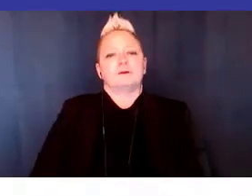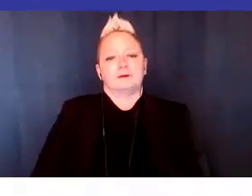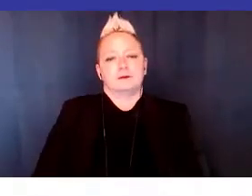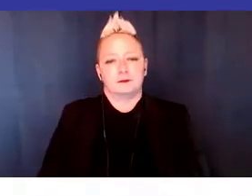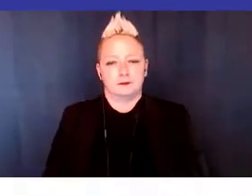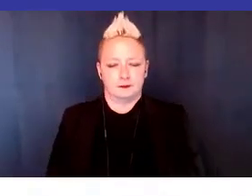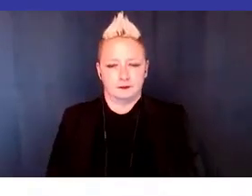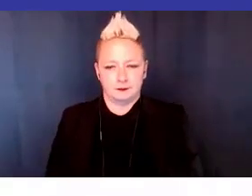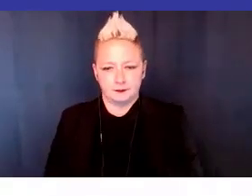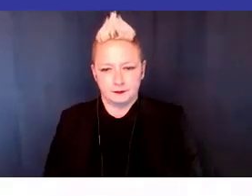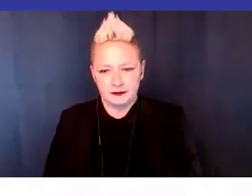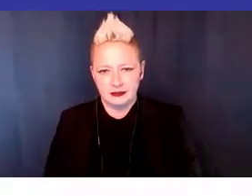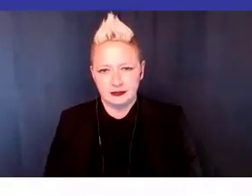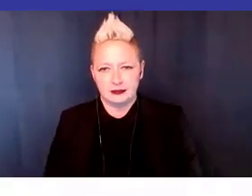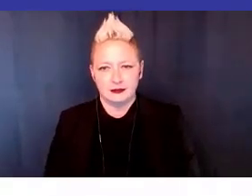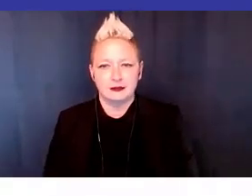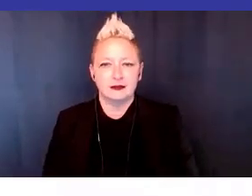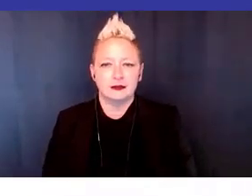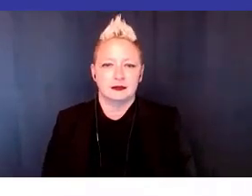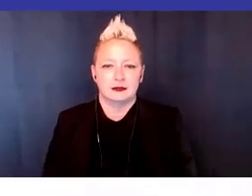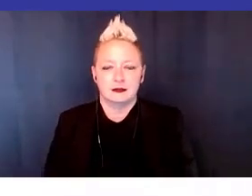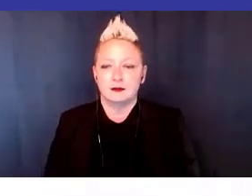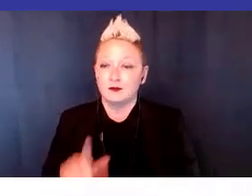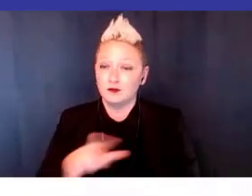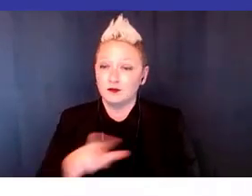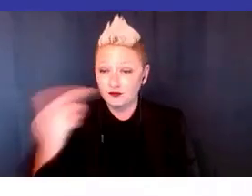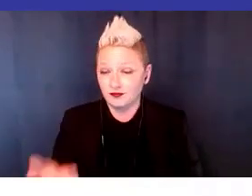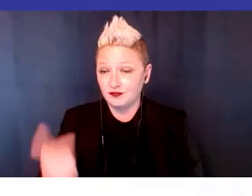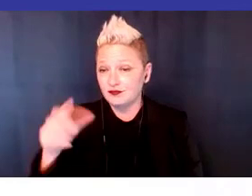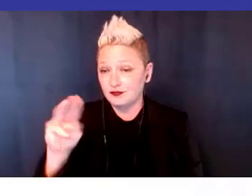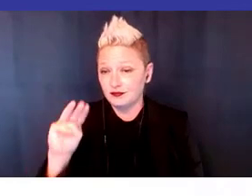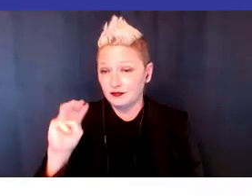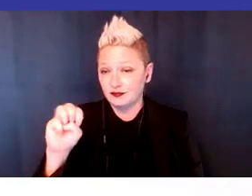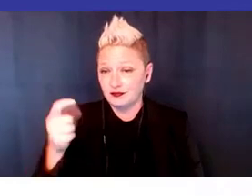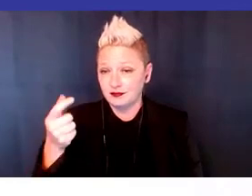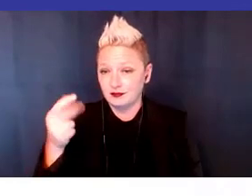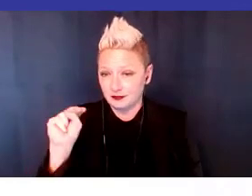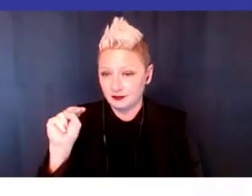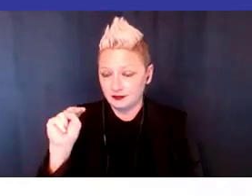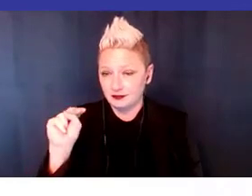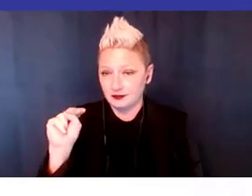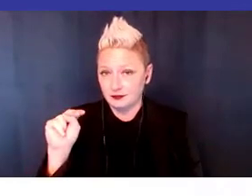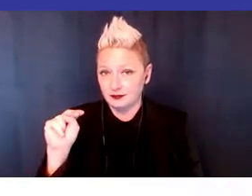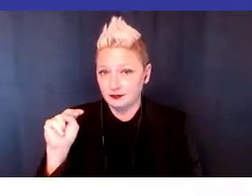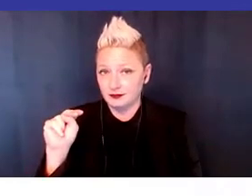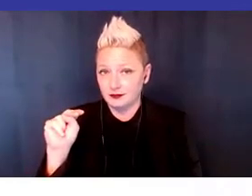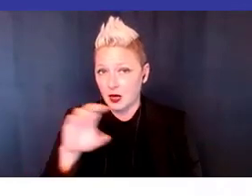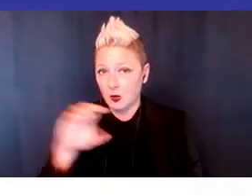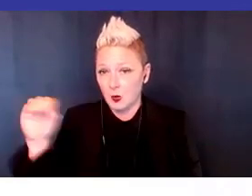And it is good. Megan, I'm going to turn it over to Megan, our one of our co-hosts today.